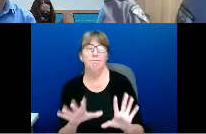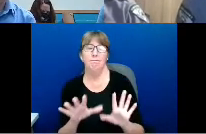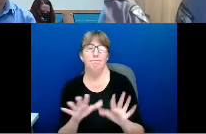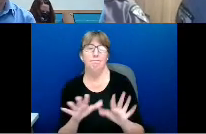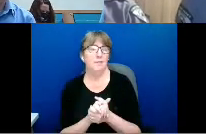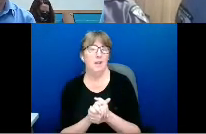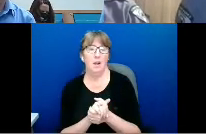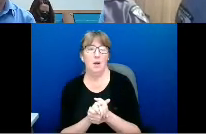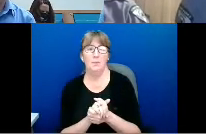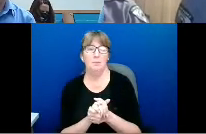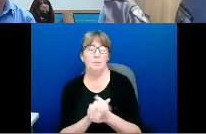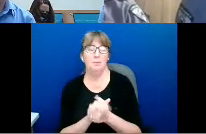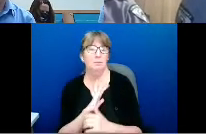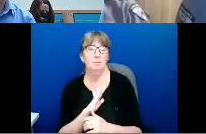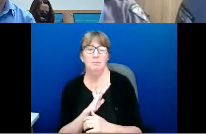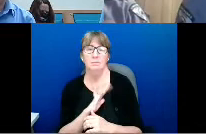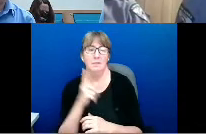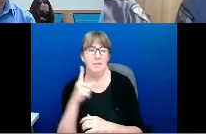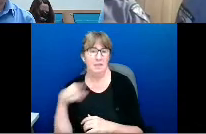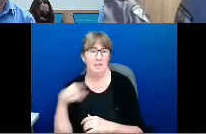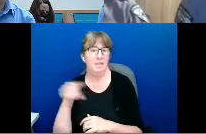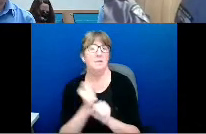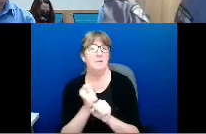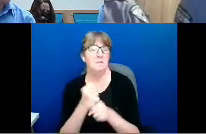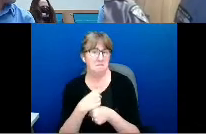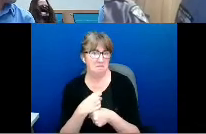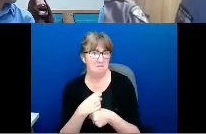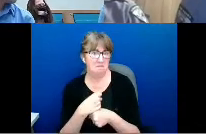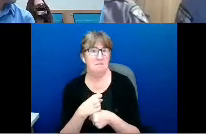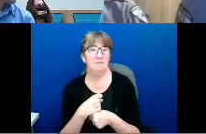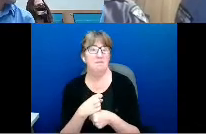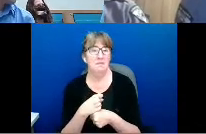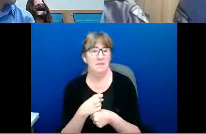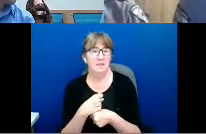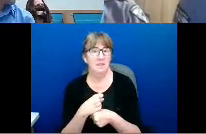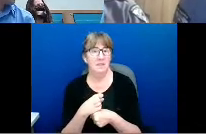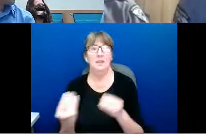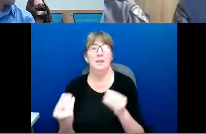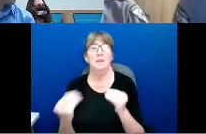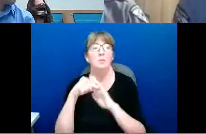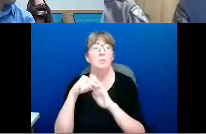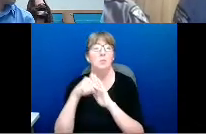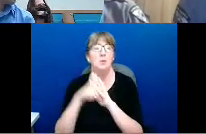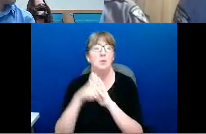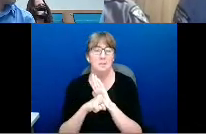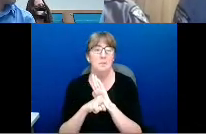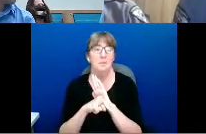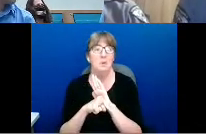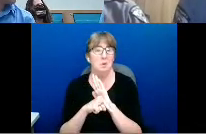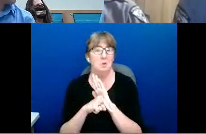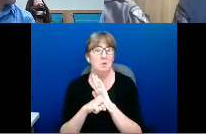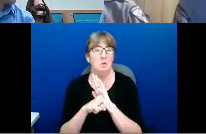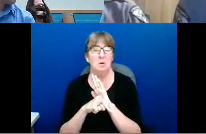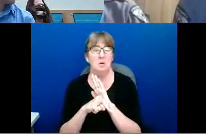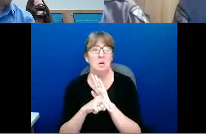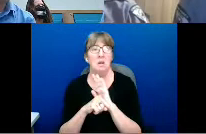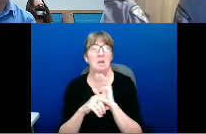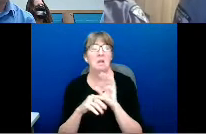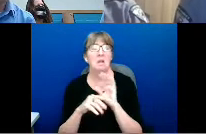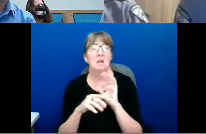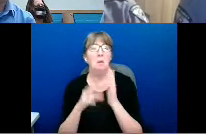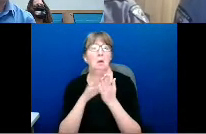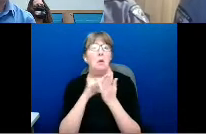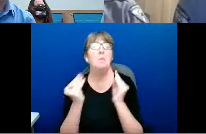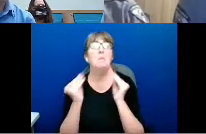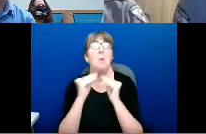things that they did that it goes much deeper than them getting a work experience. They're starting to take